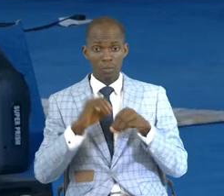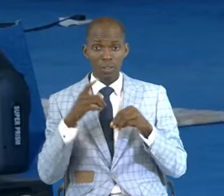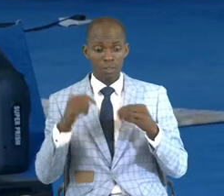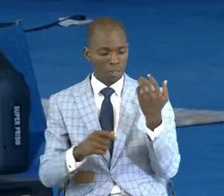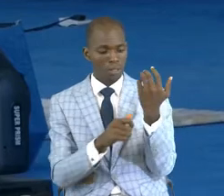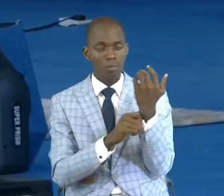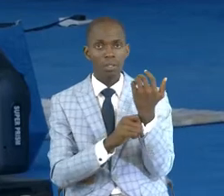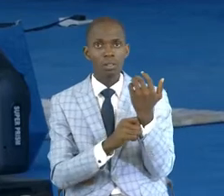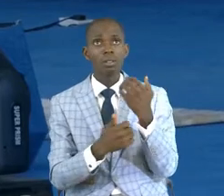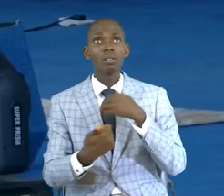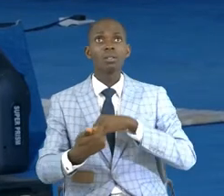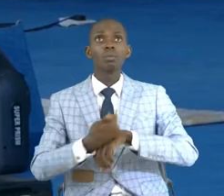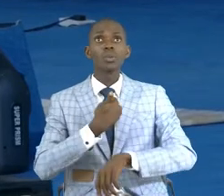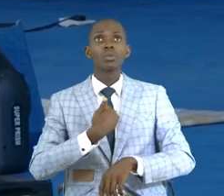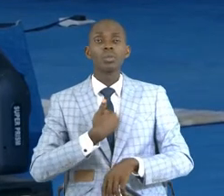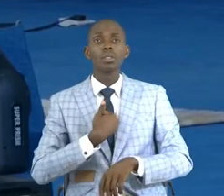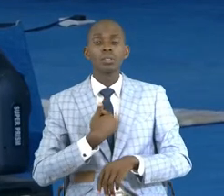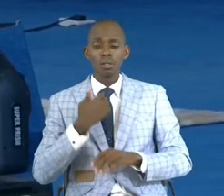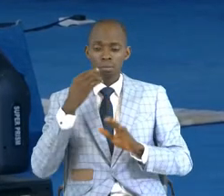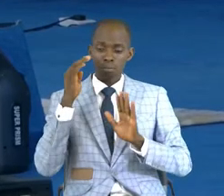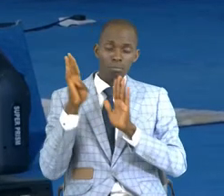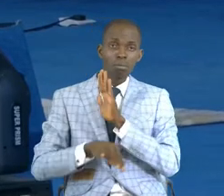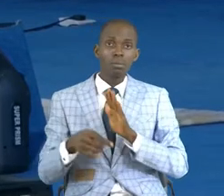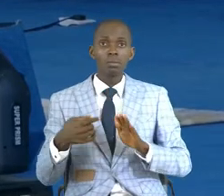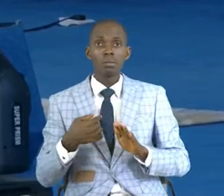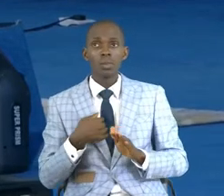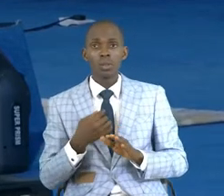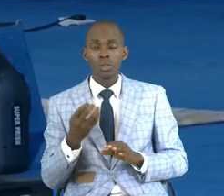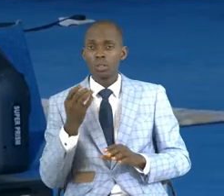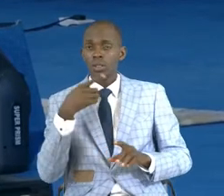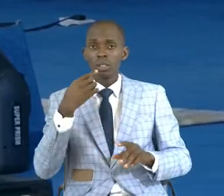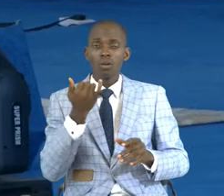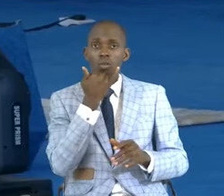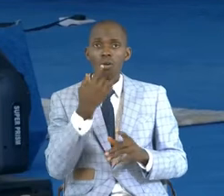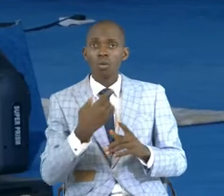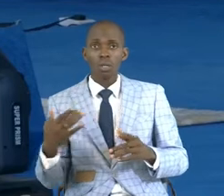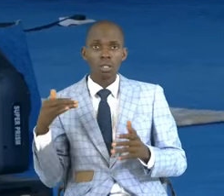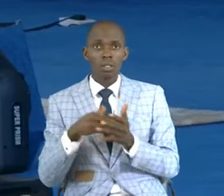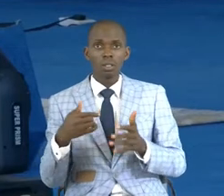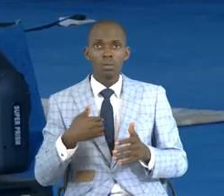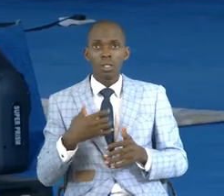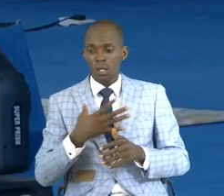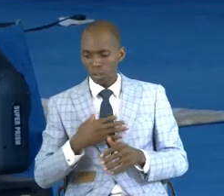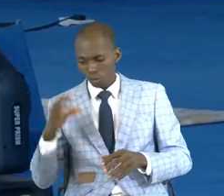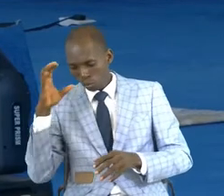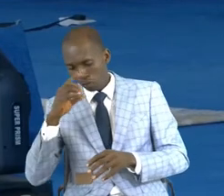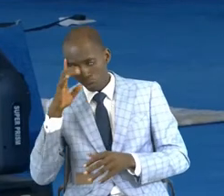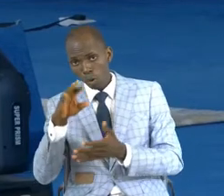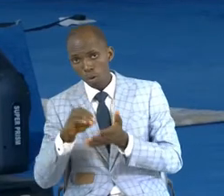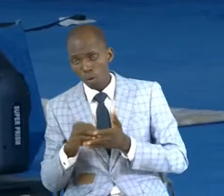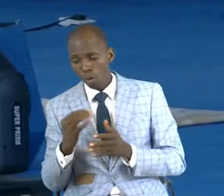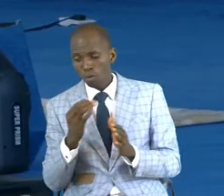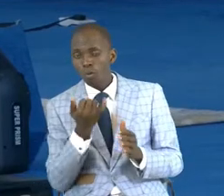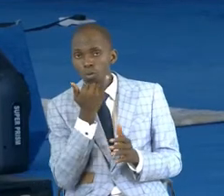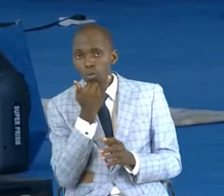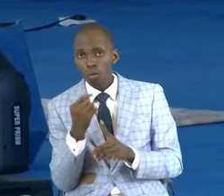me, you slander me, you throw that at me, then you pick up your own slander and you throw at him.